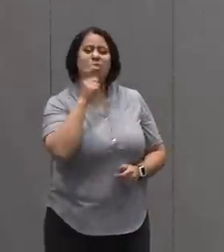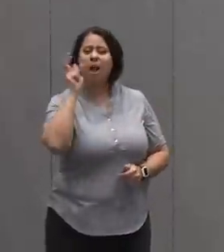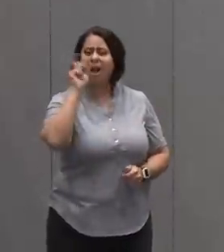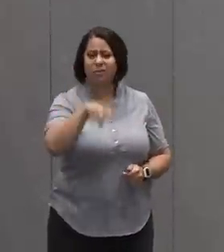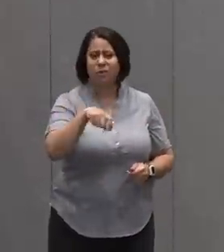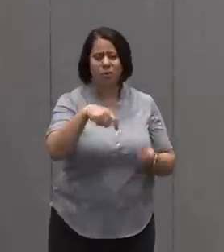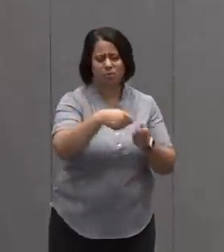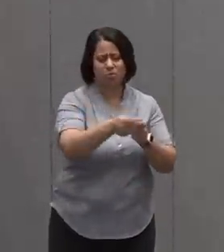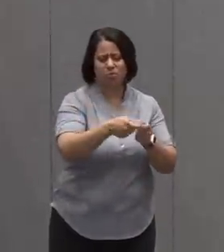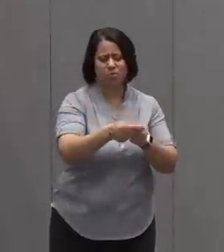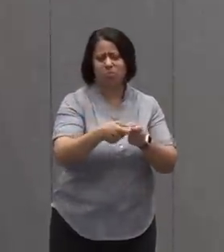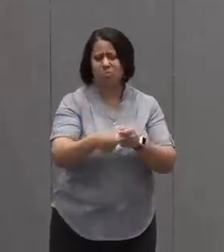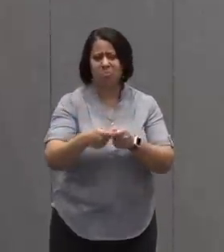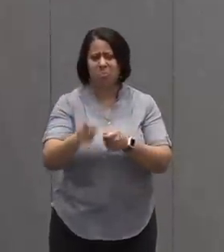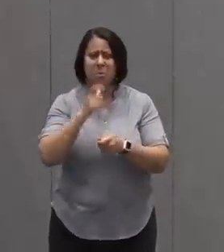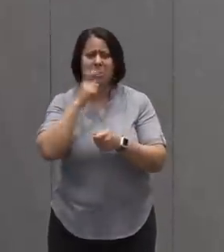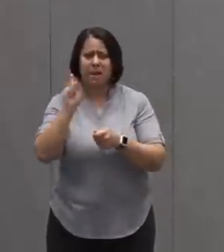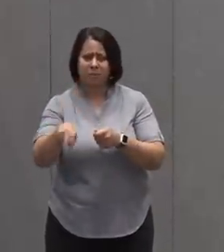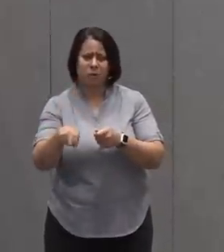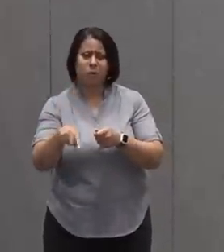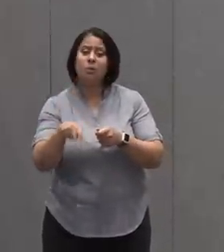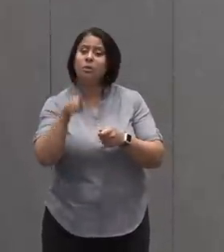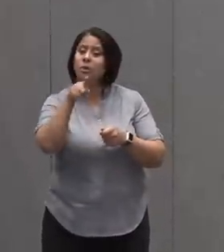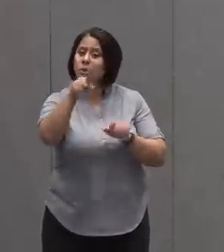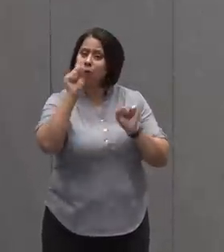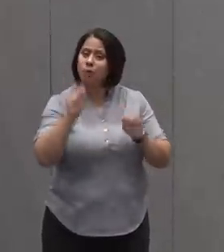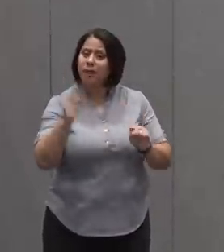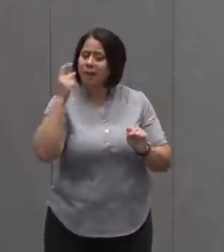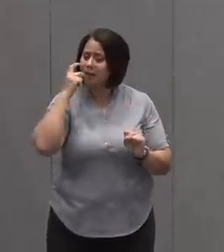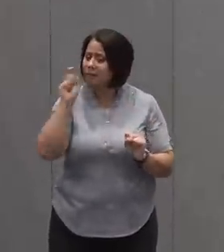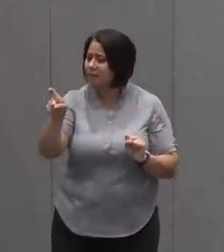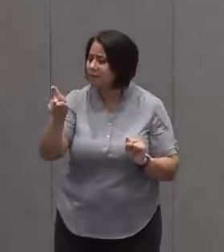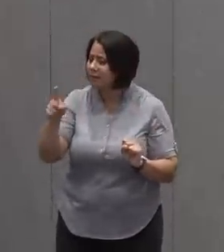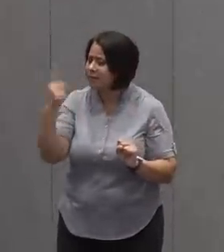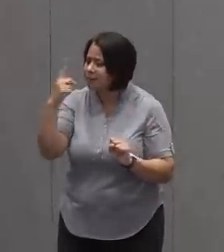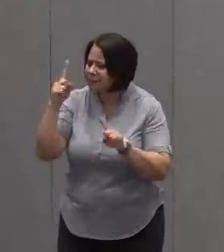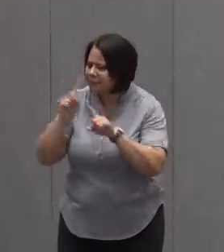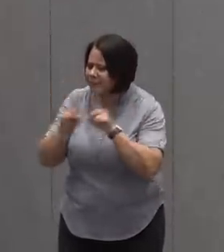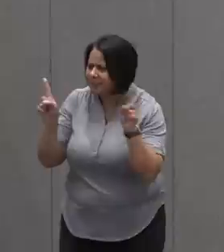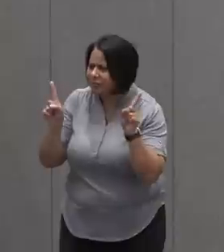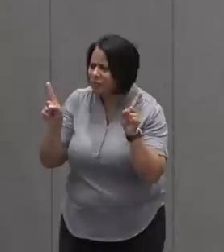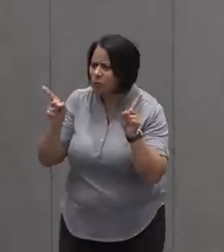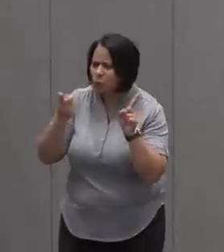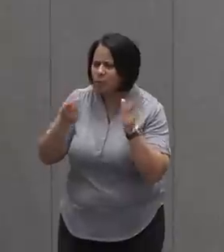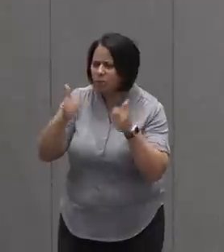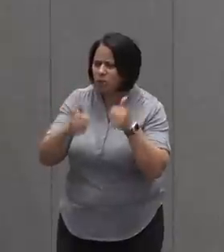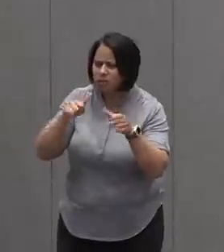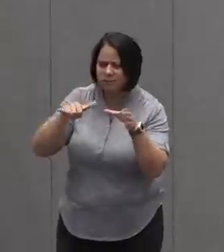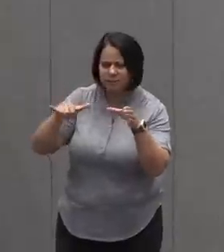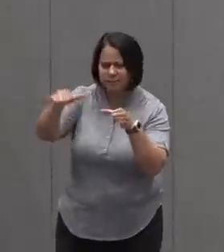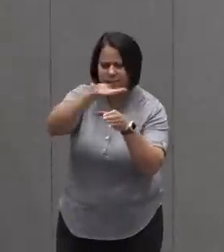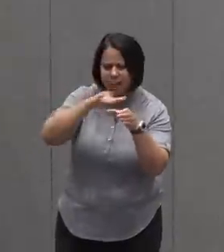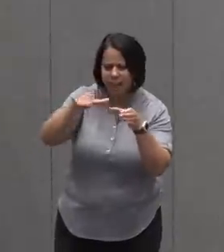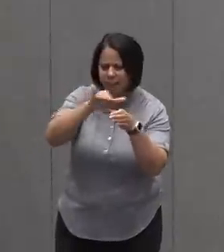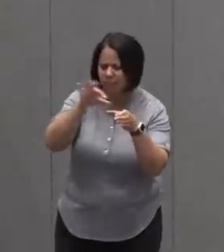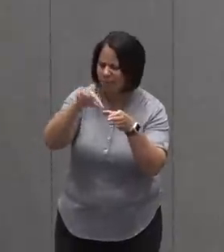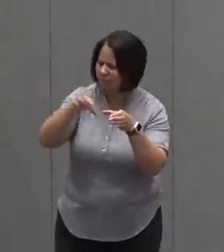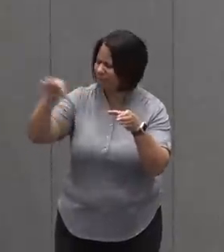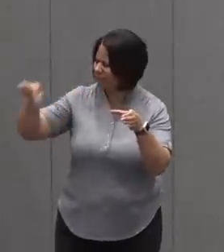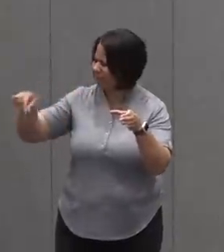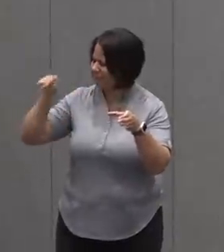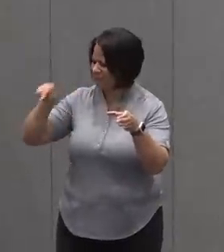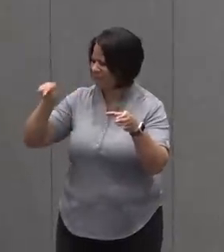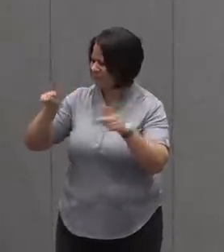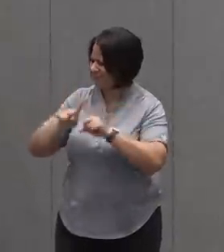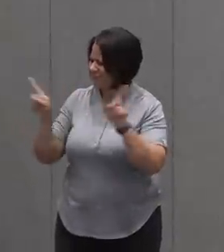to have playing cards to be able to say what things don't belong and which things do belong. You could be looking for everyday